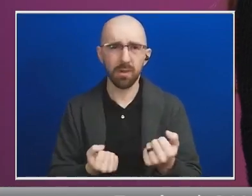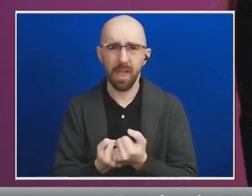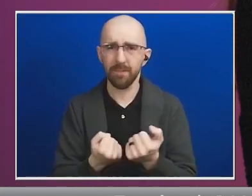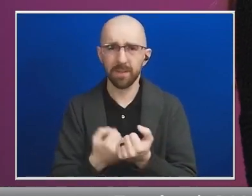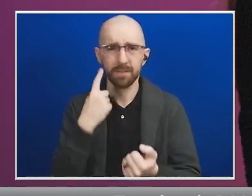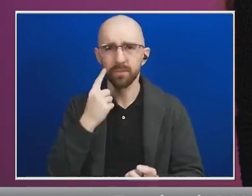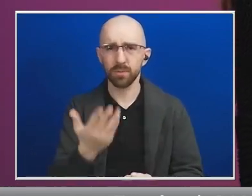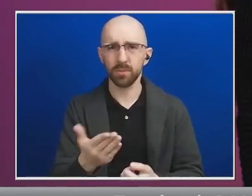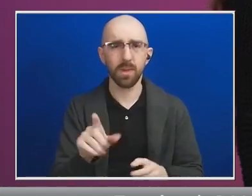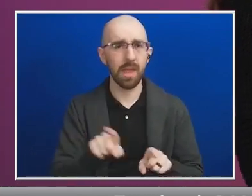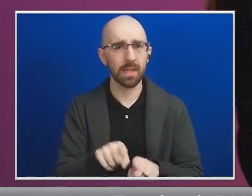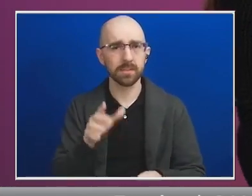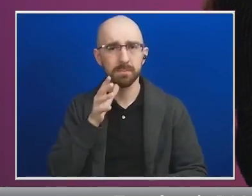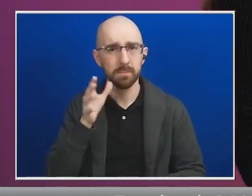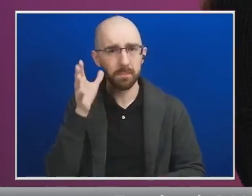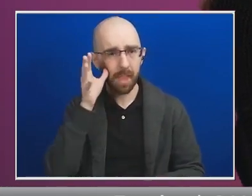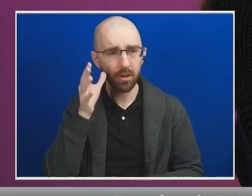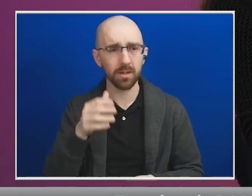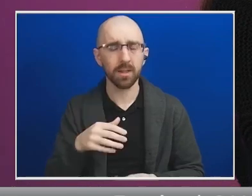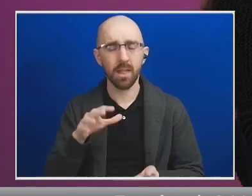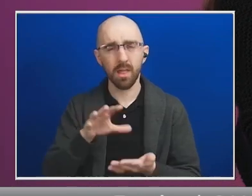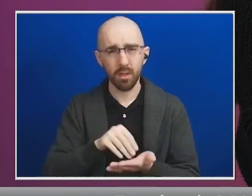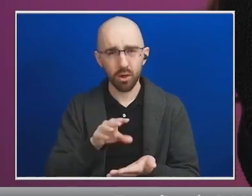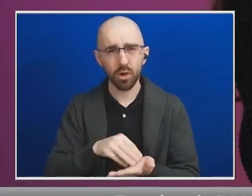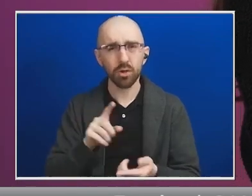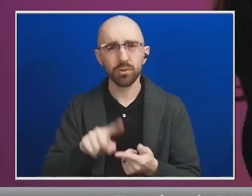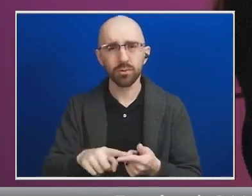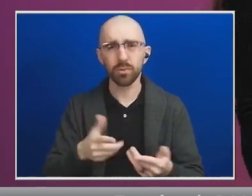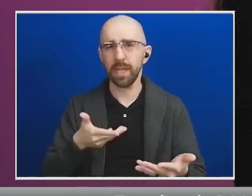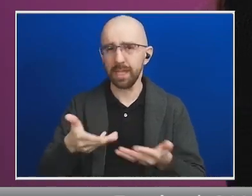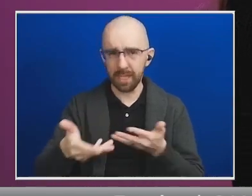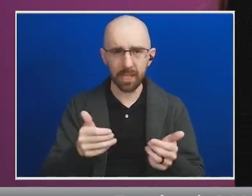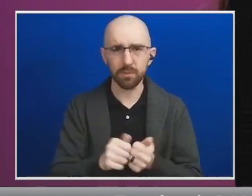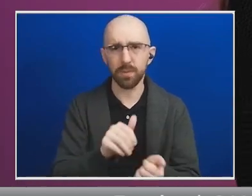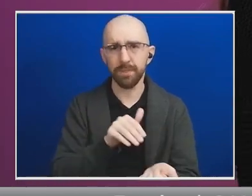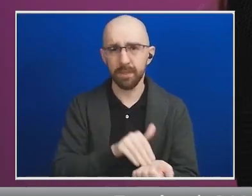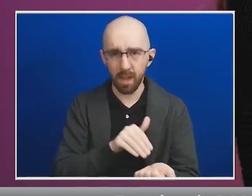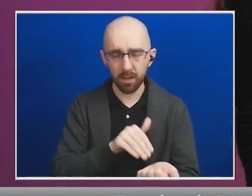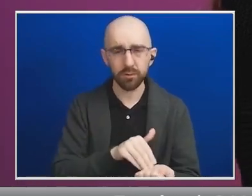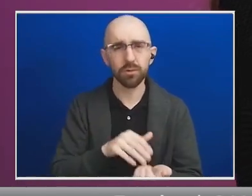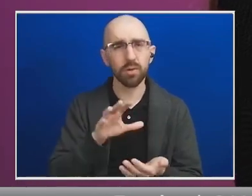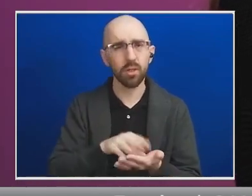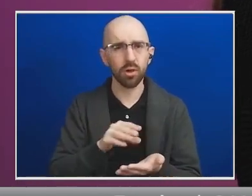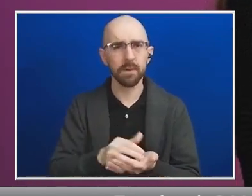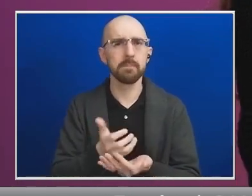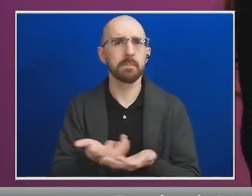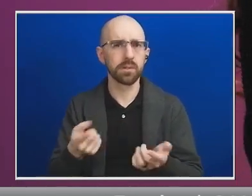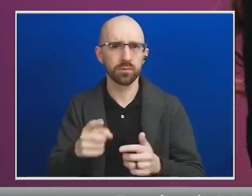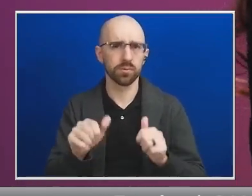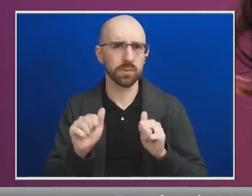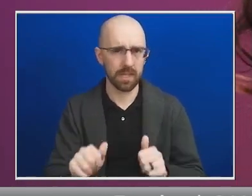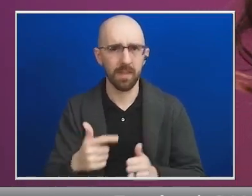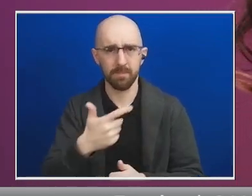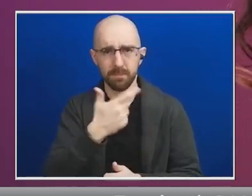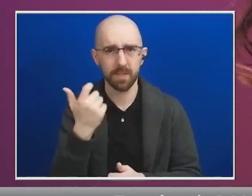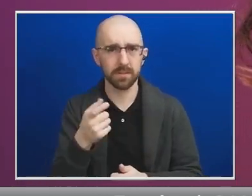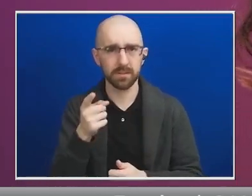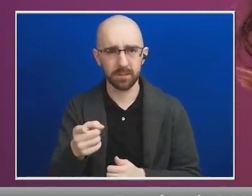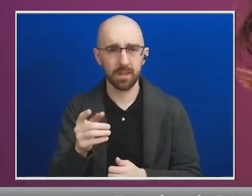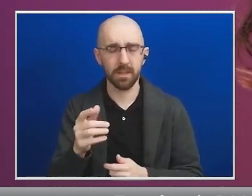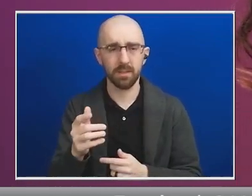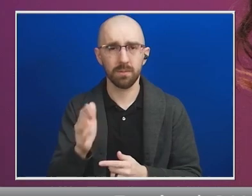parent, learn to engage with your physician and learn as much as you can, because they come back to be your best